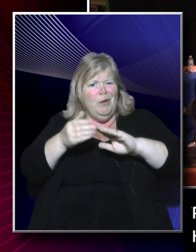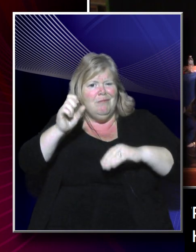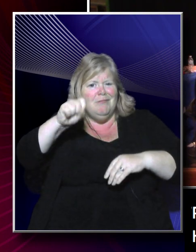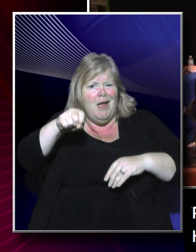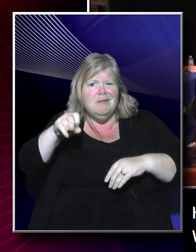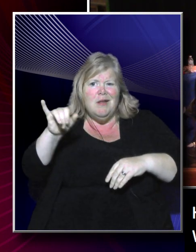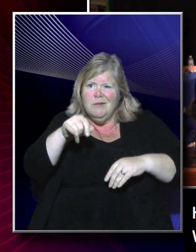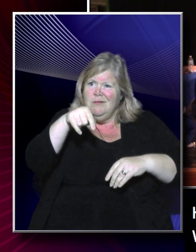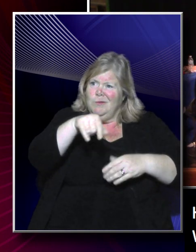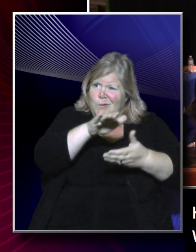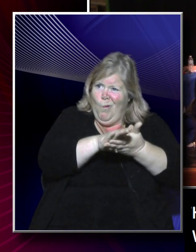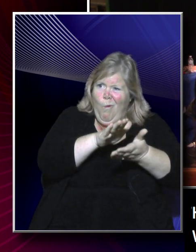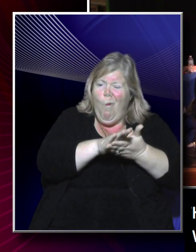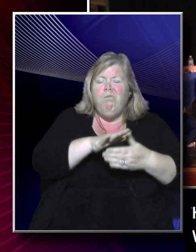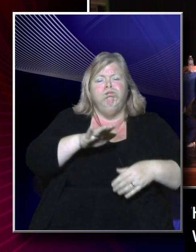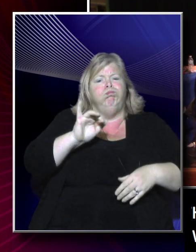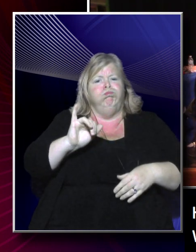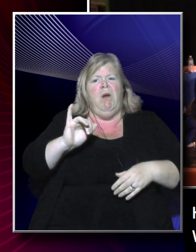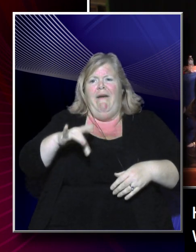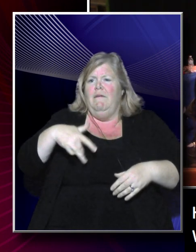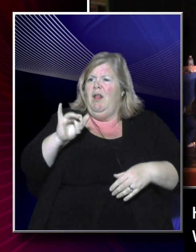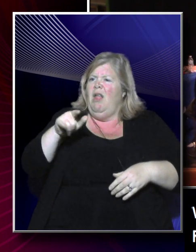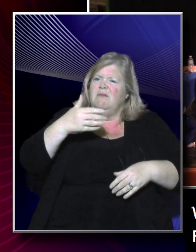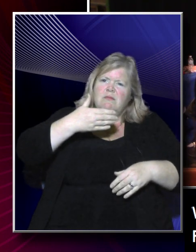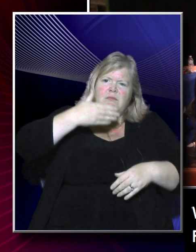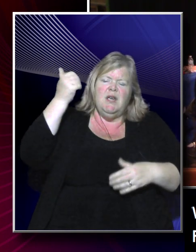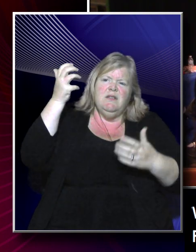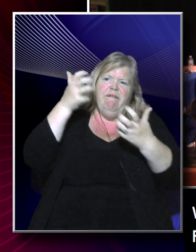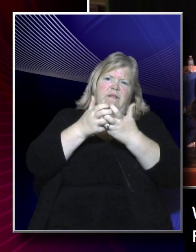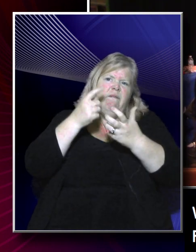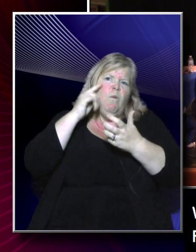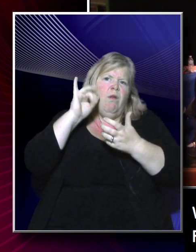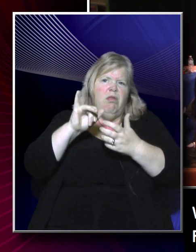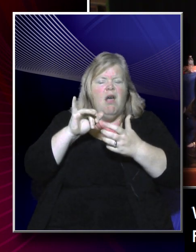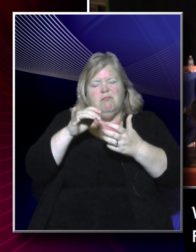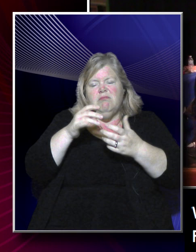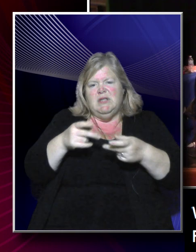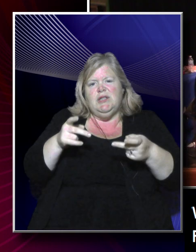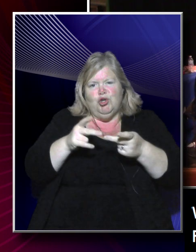as the school. And I feel like she is by far the best fit for the position.